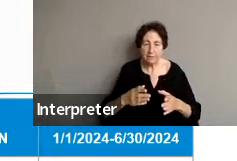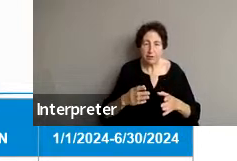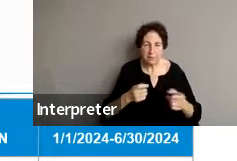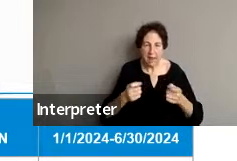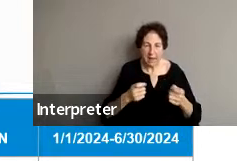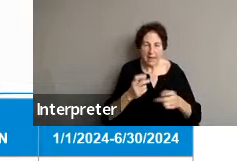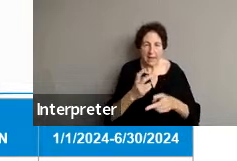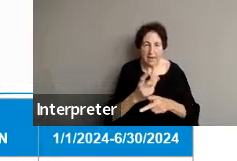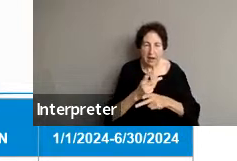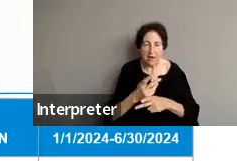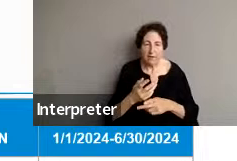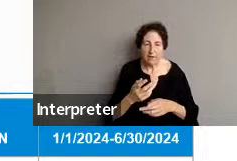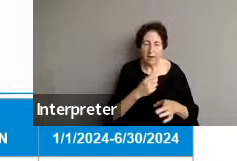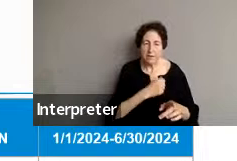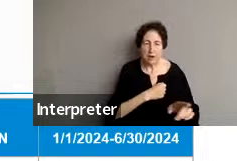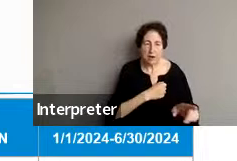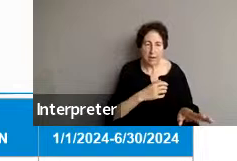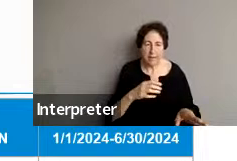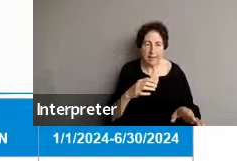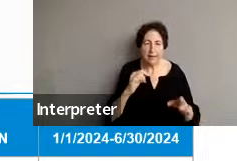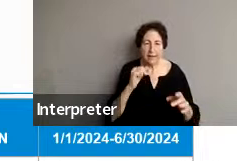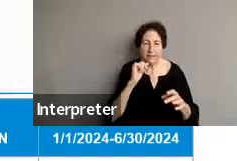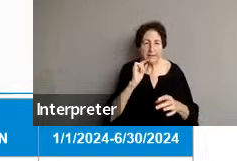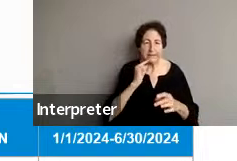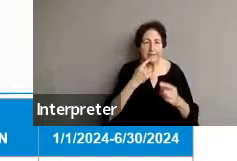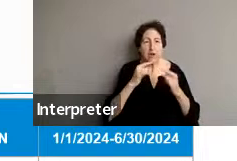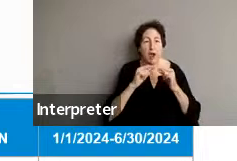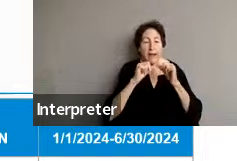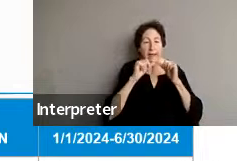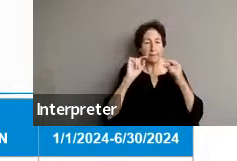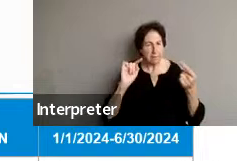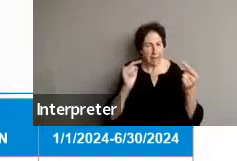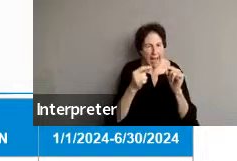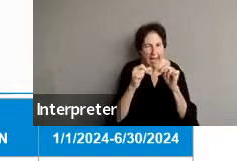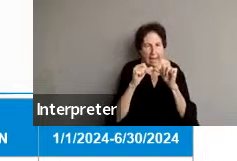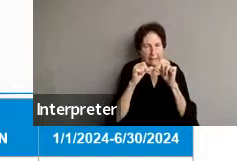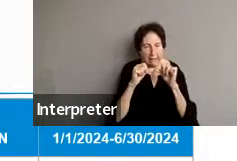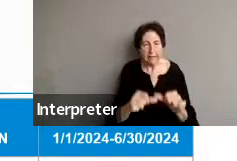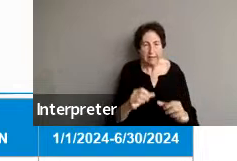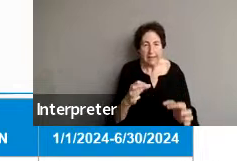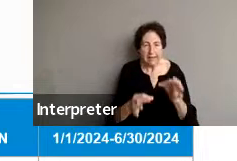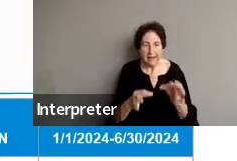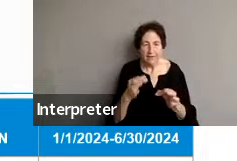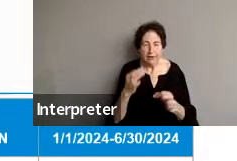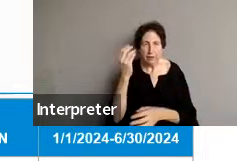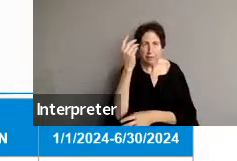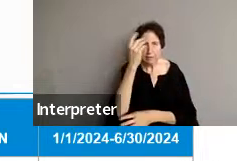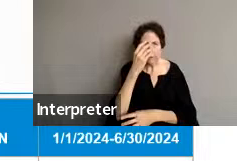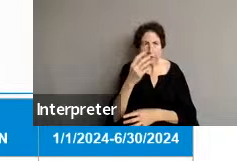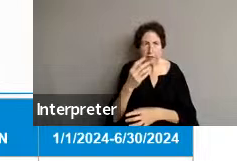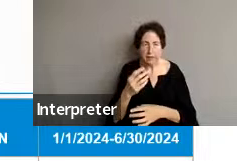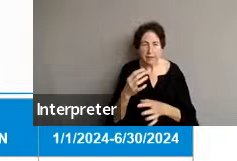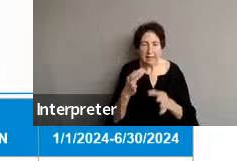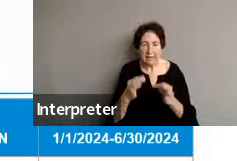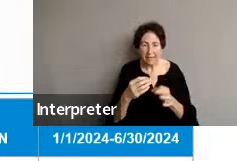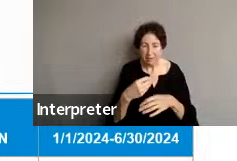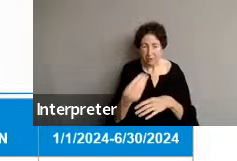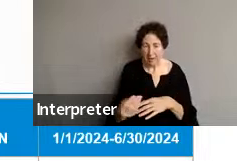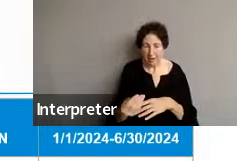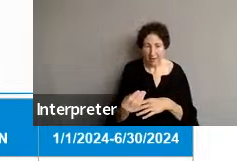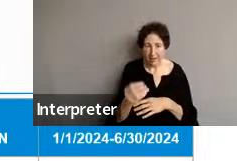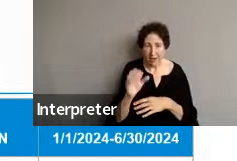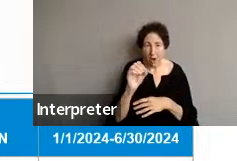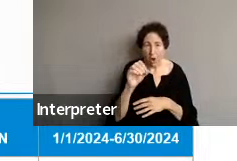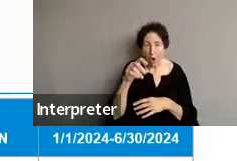And the chronic pain management, if you think about that from the perspective of when you are prescribed opioids, we're